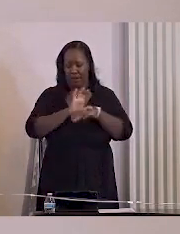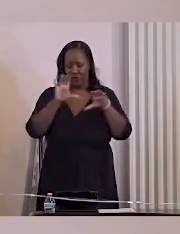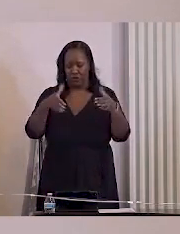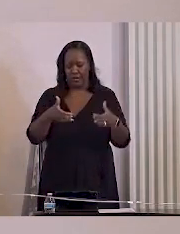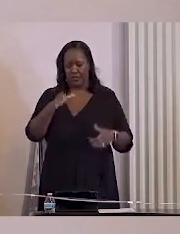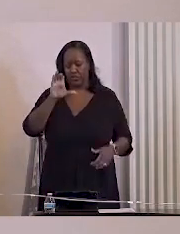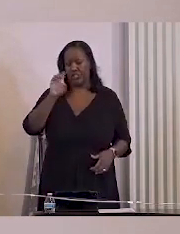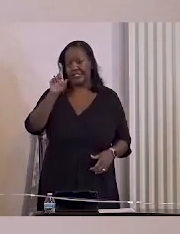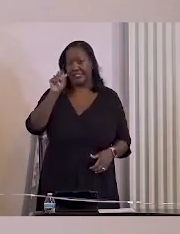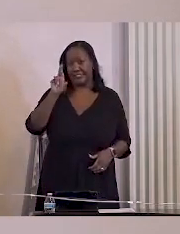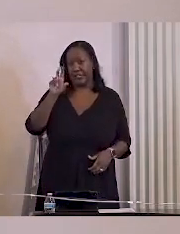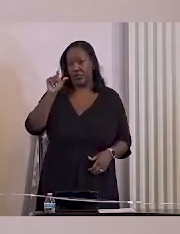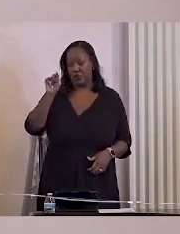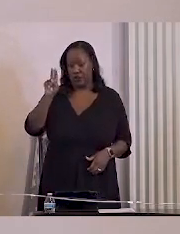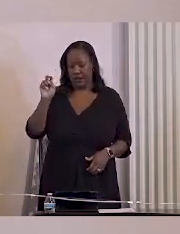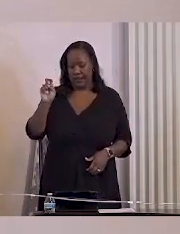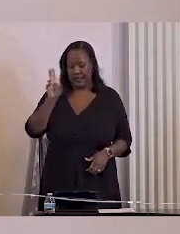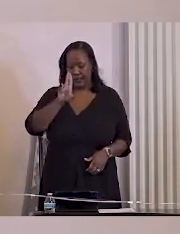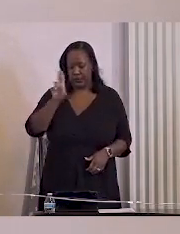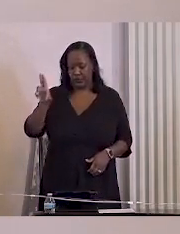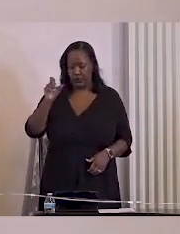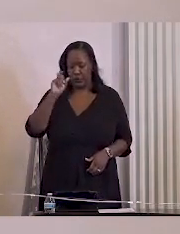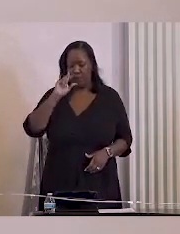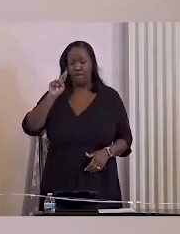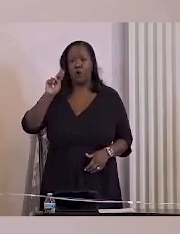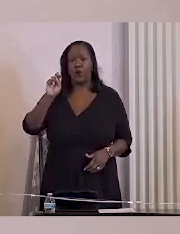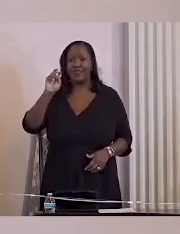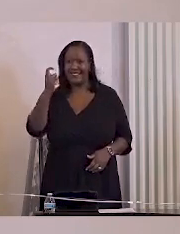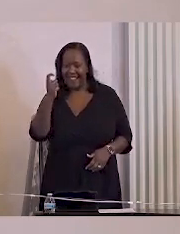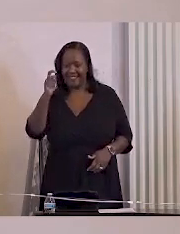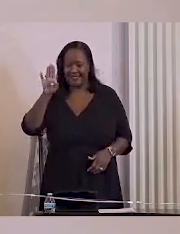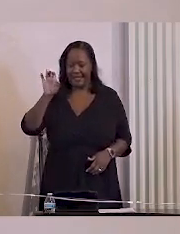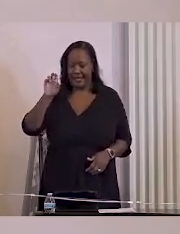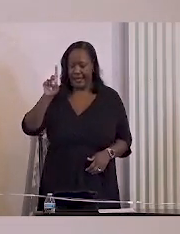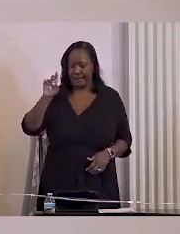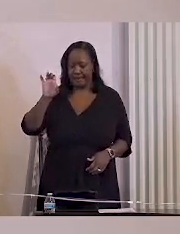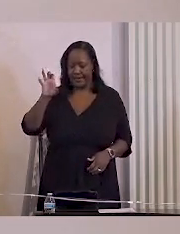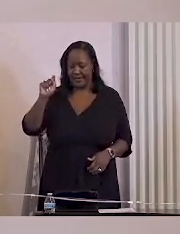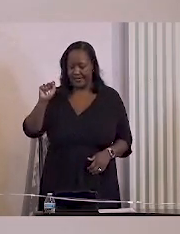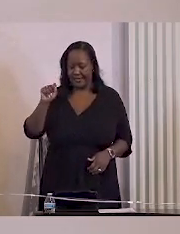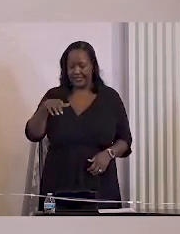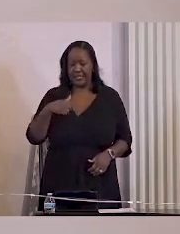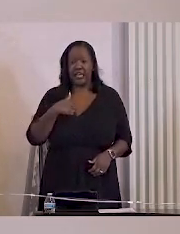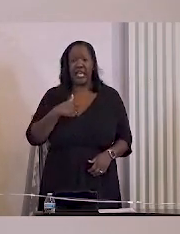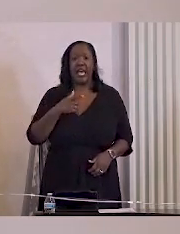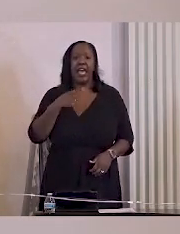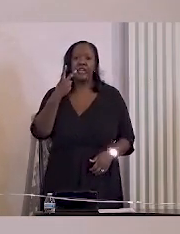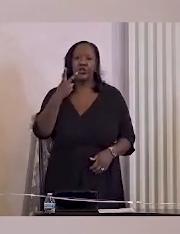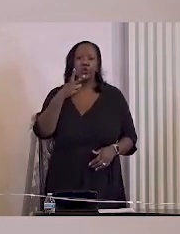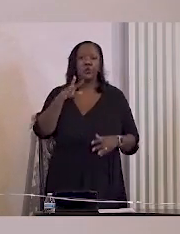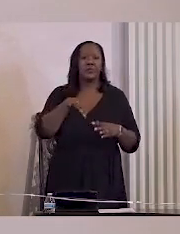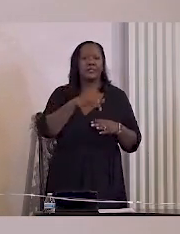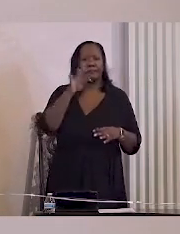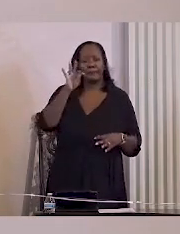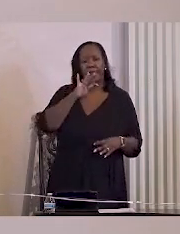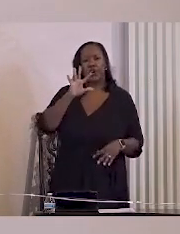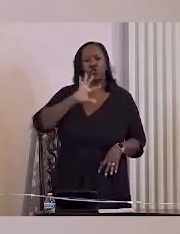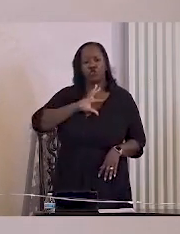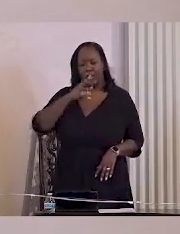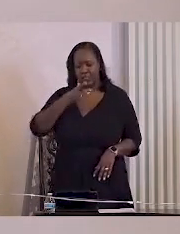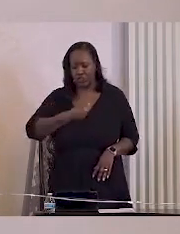UU, for Next Benedict, a two-spirit, transgender,